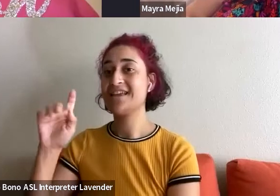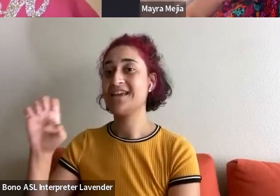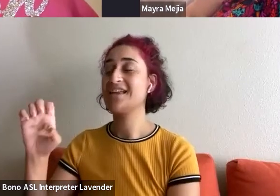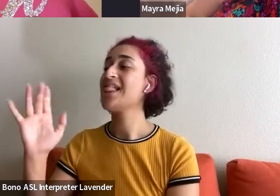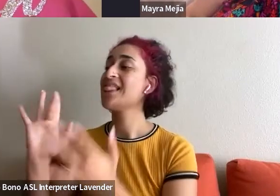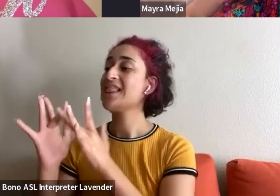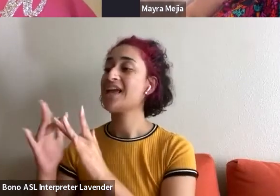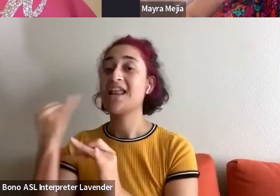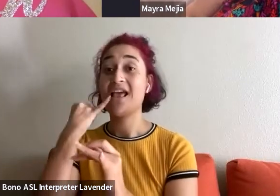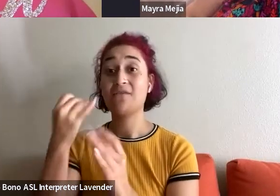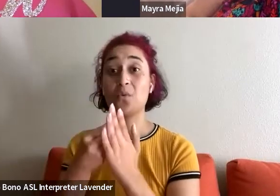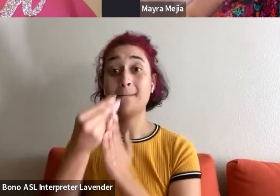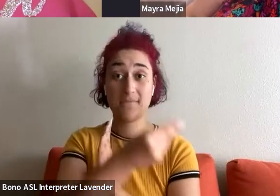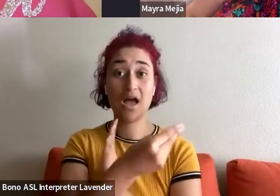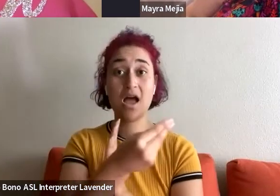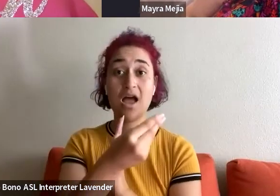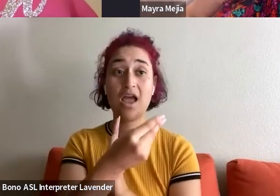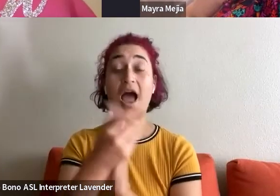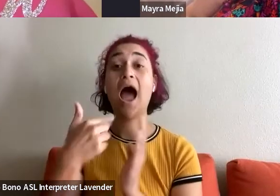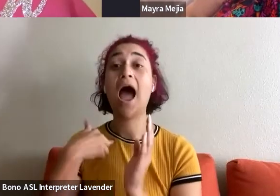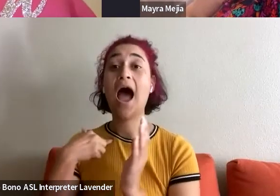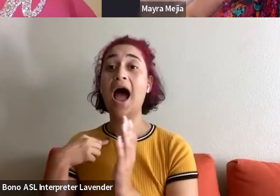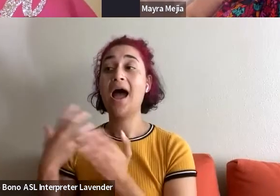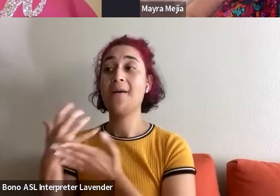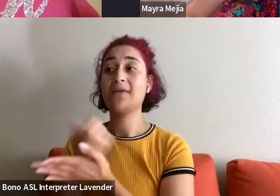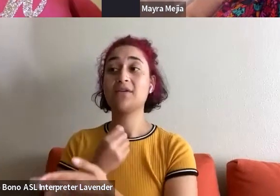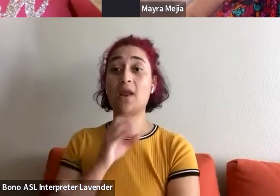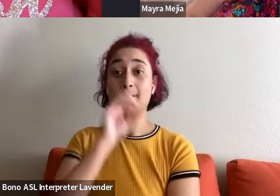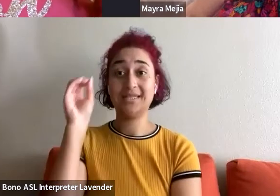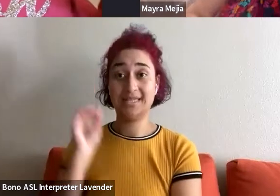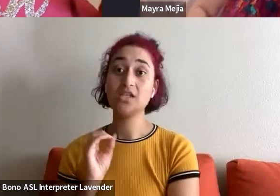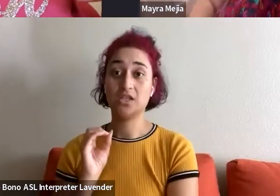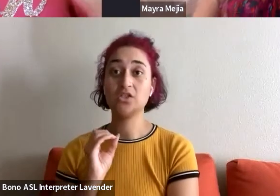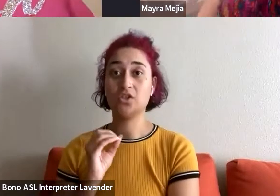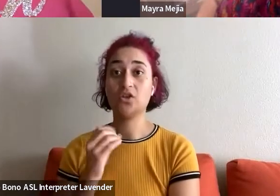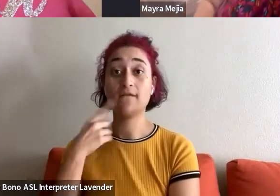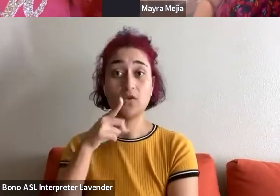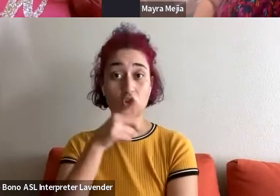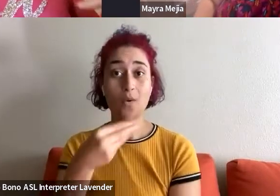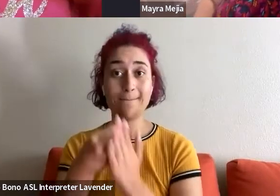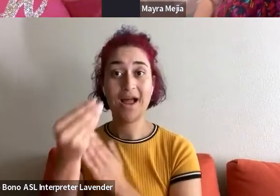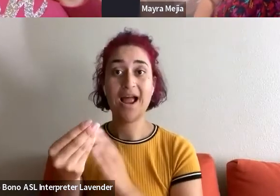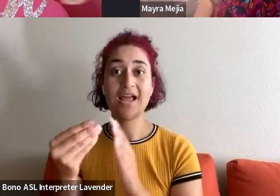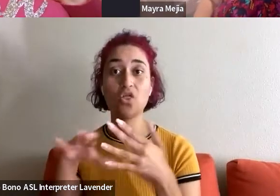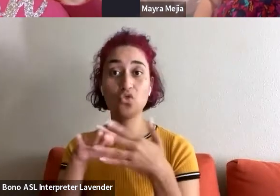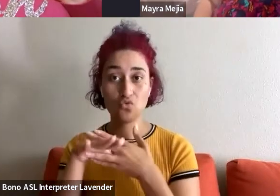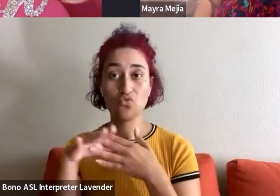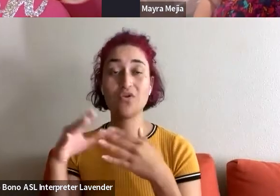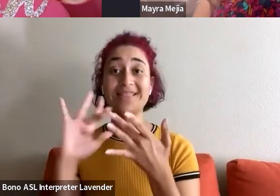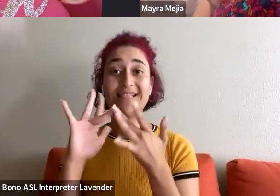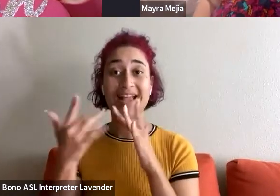I get a percentage of a commission for you buying the shirt through the link that I posted on my